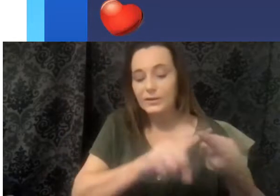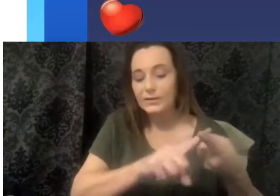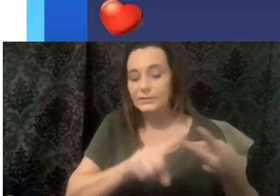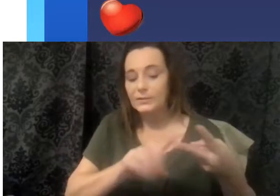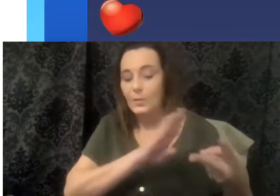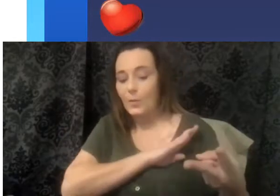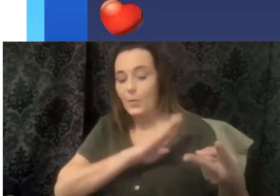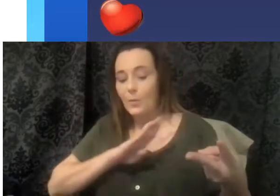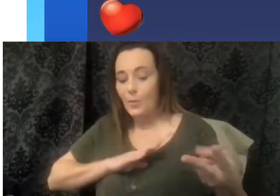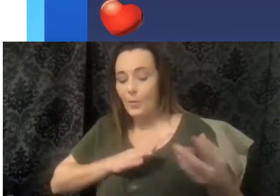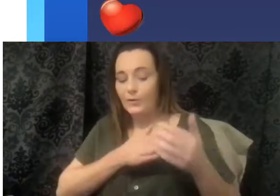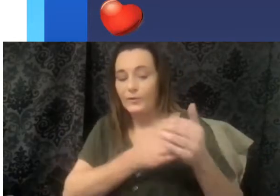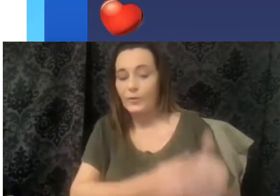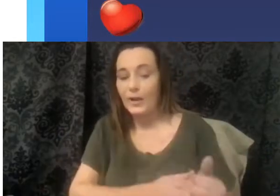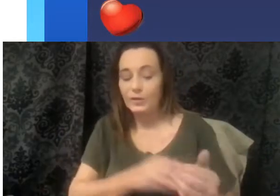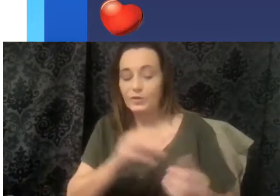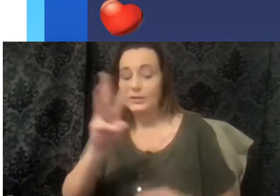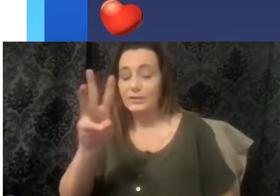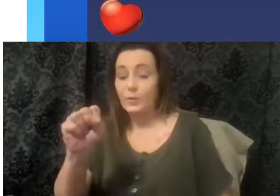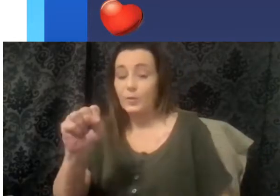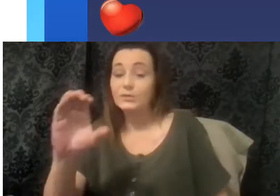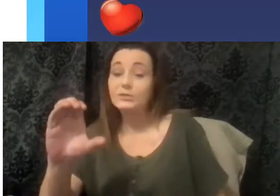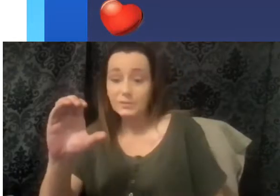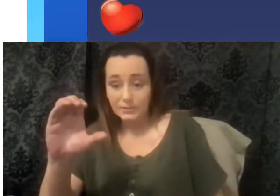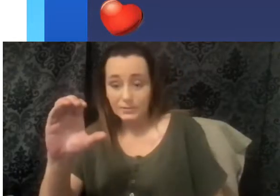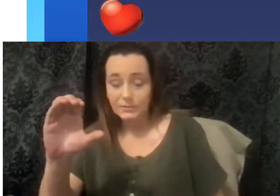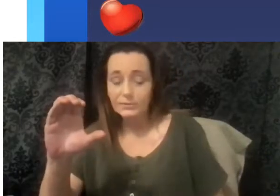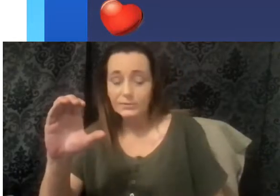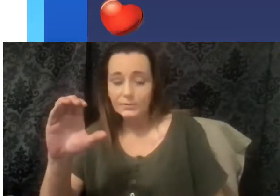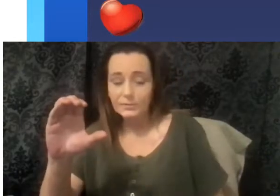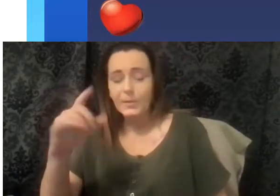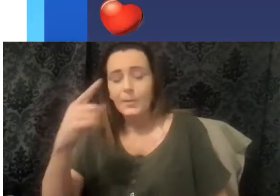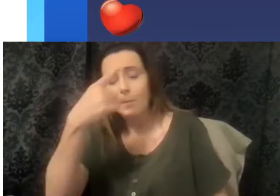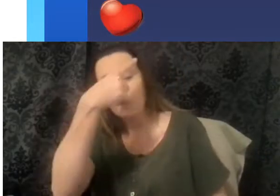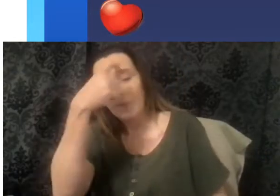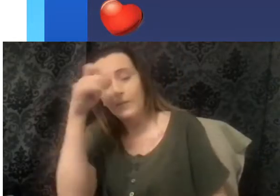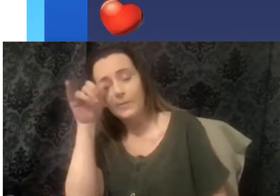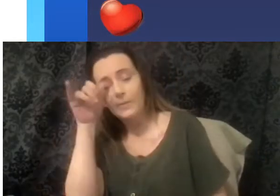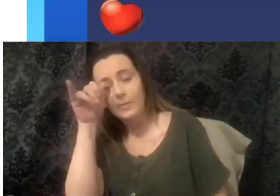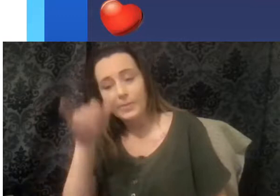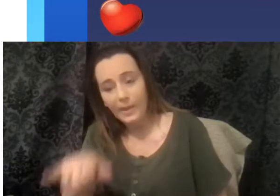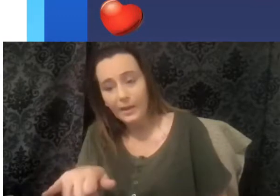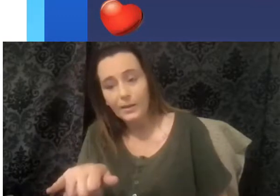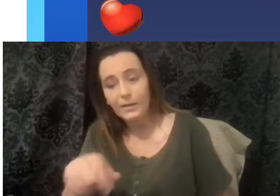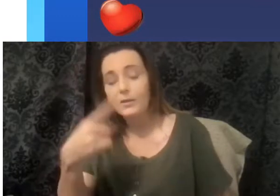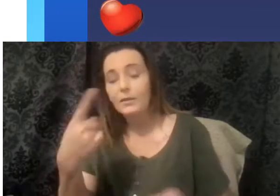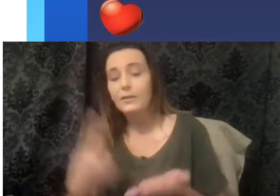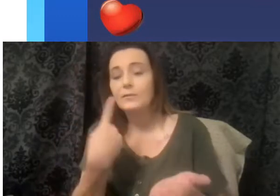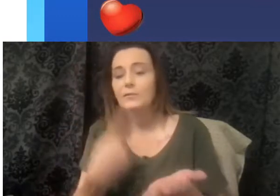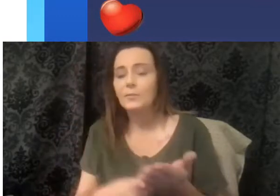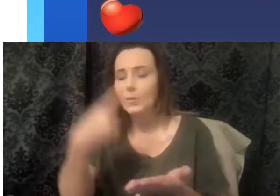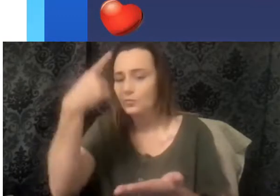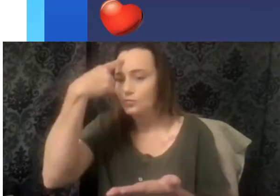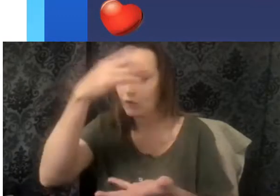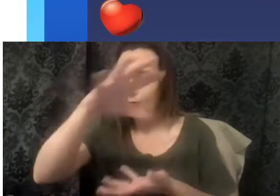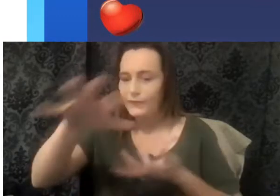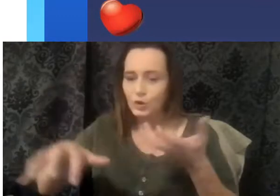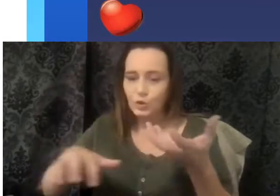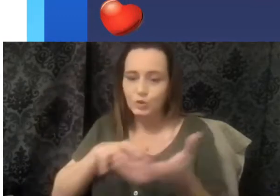the World Service Conference. And so because of that, there was sometimes confusion